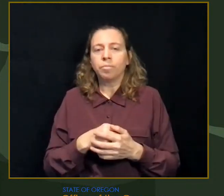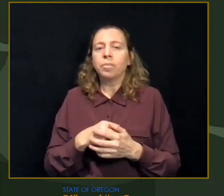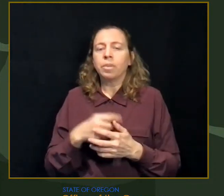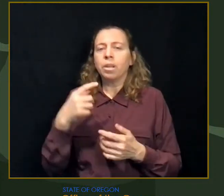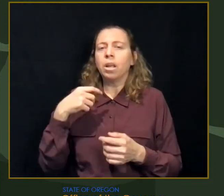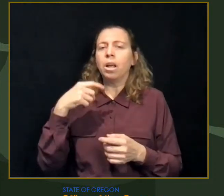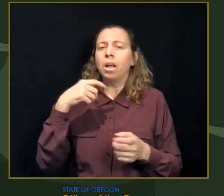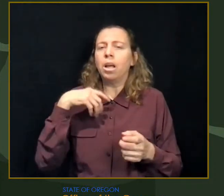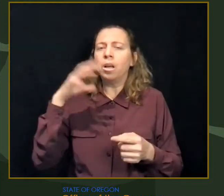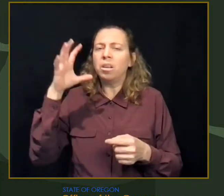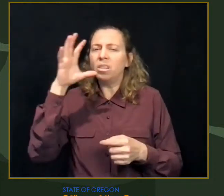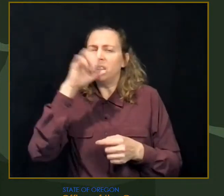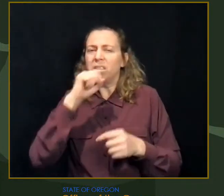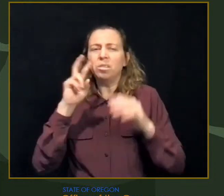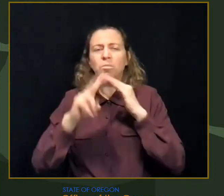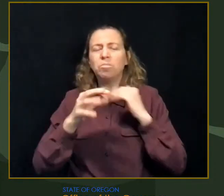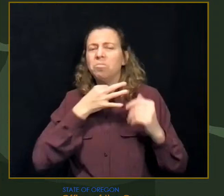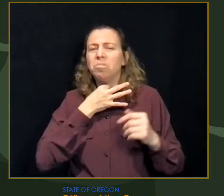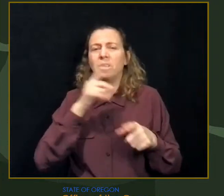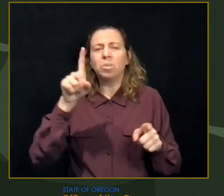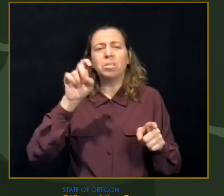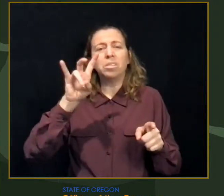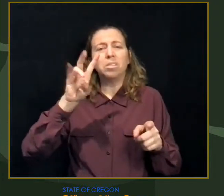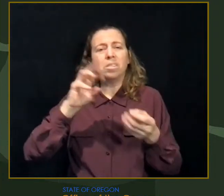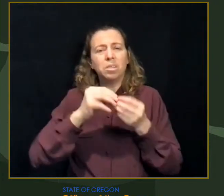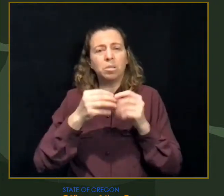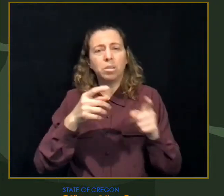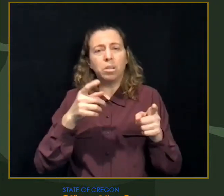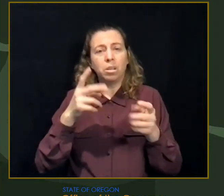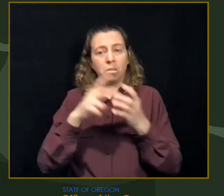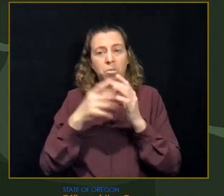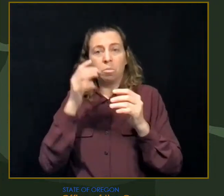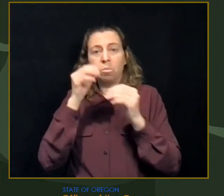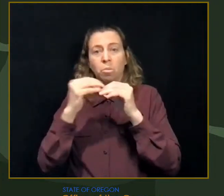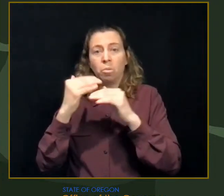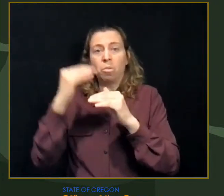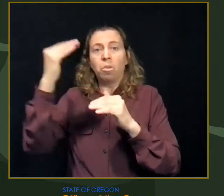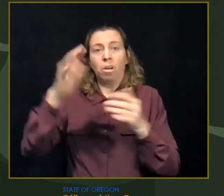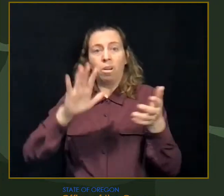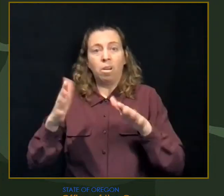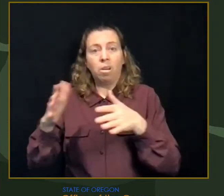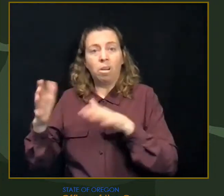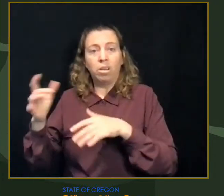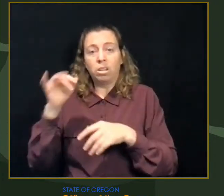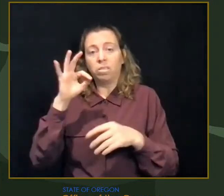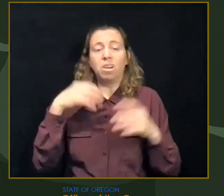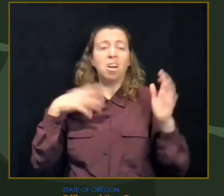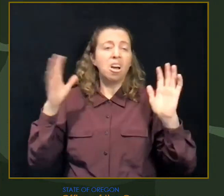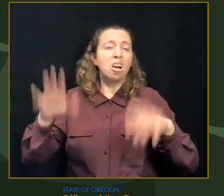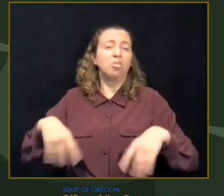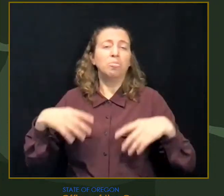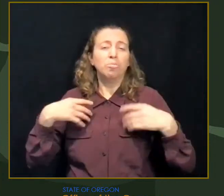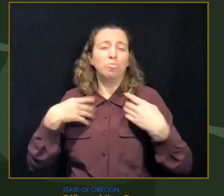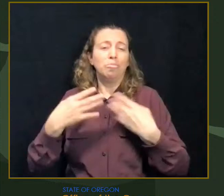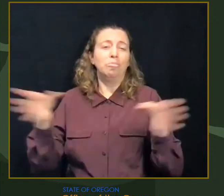deaths through the end of summer if we were not to implement any changes right now.